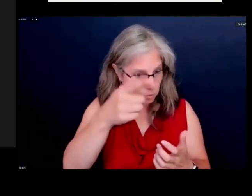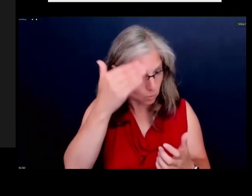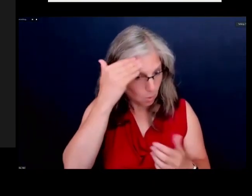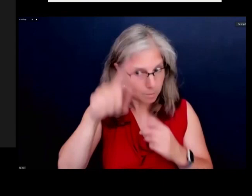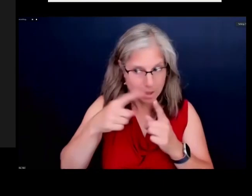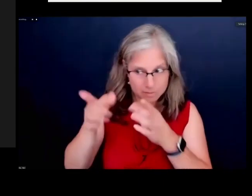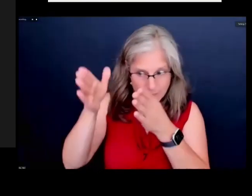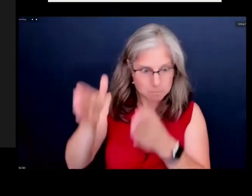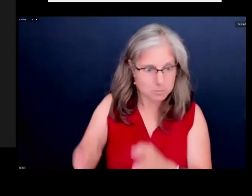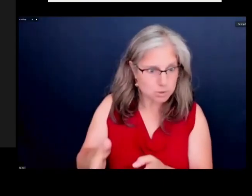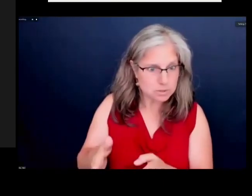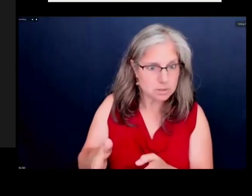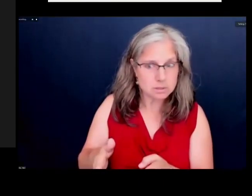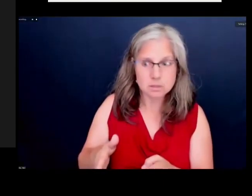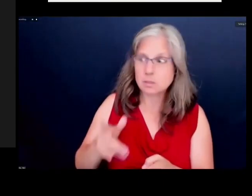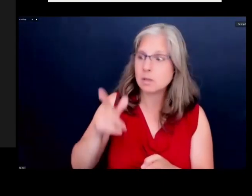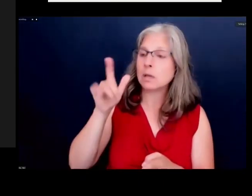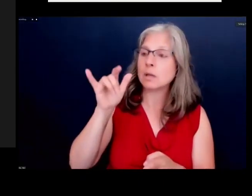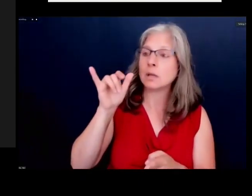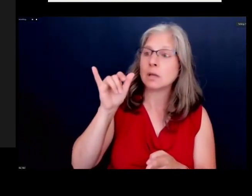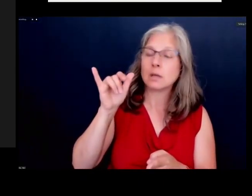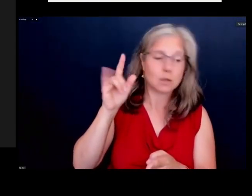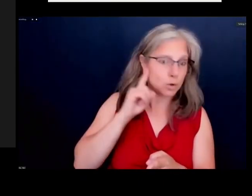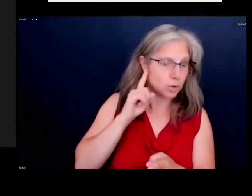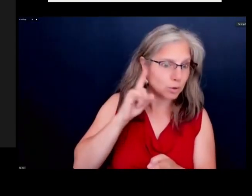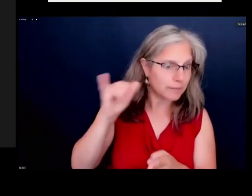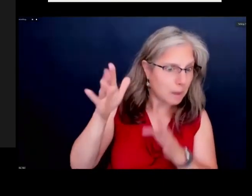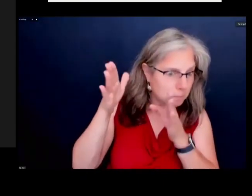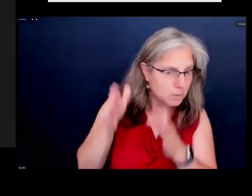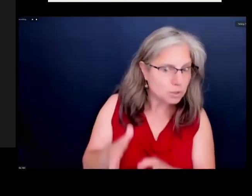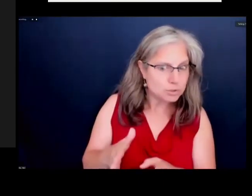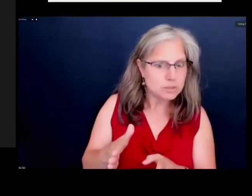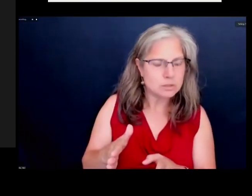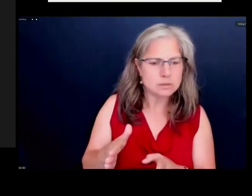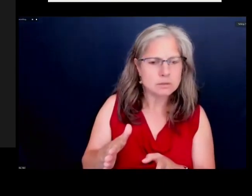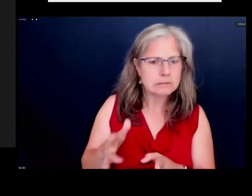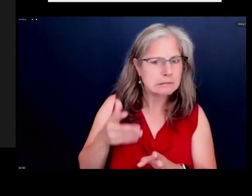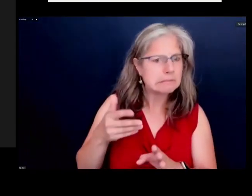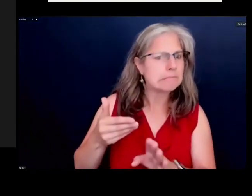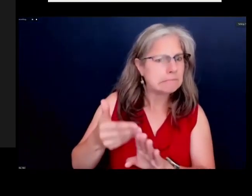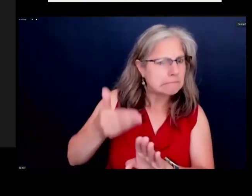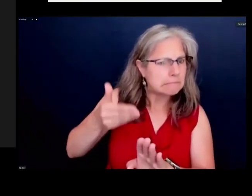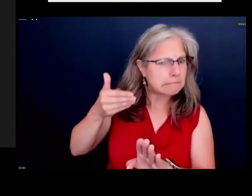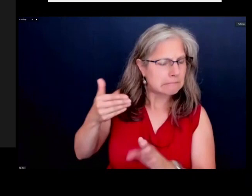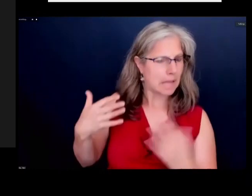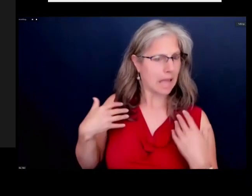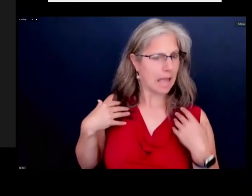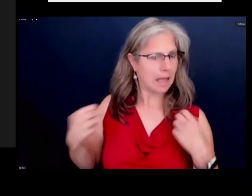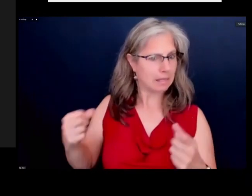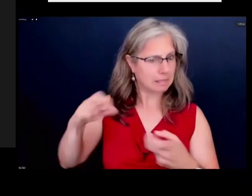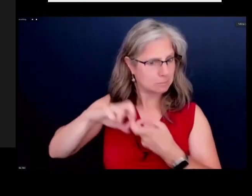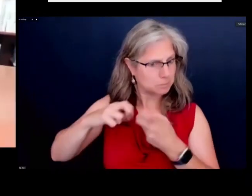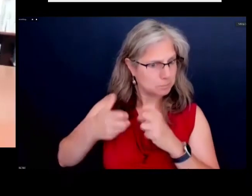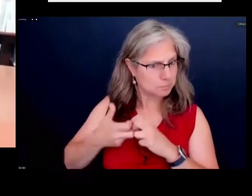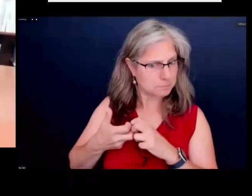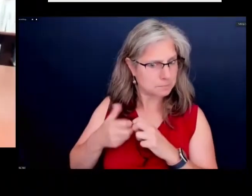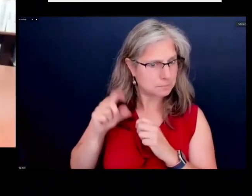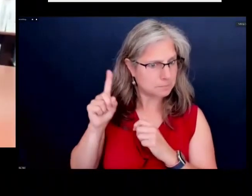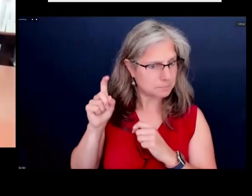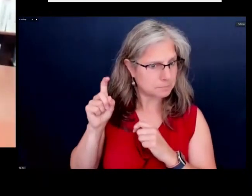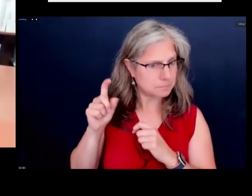if you know about this case and if this person had like previous health condition.